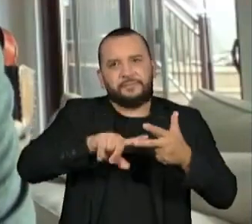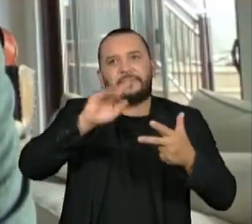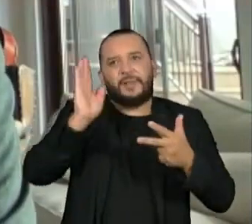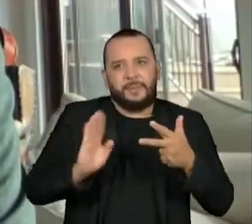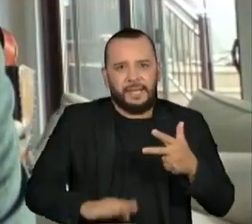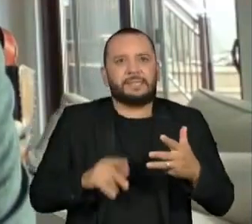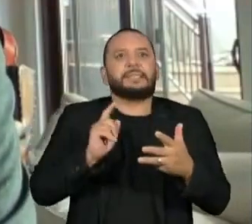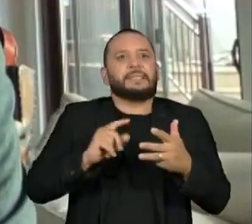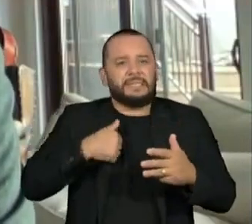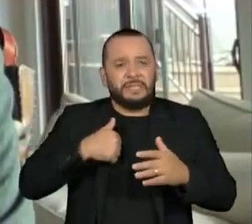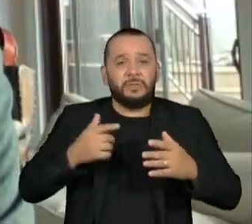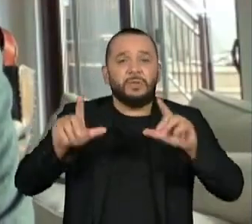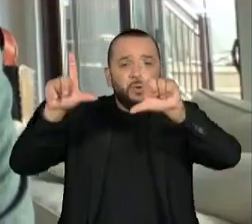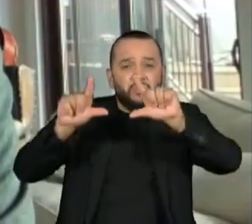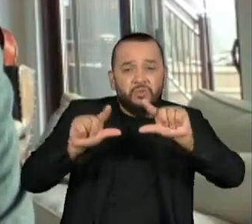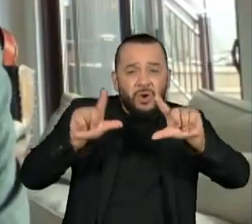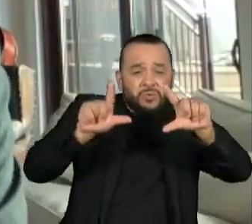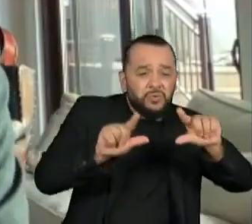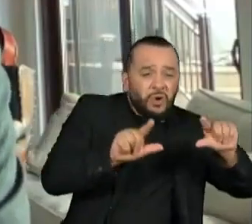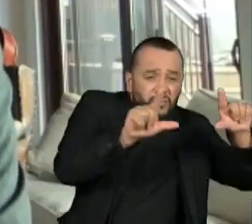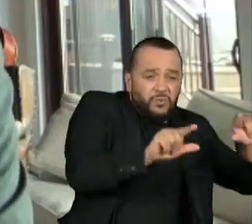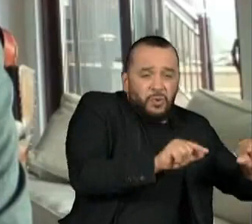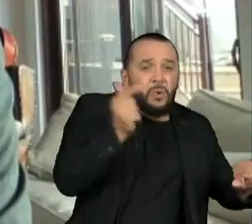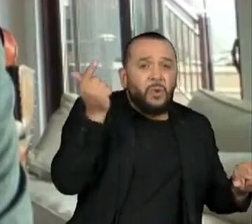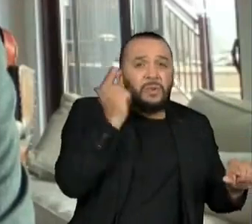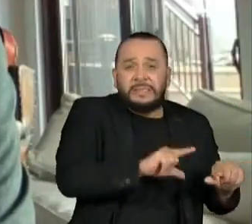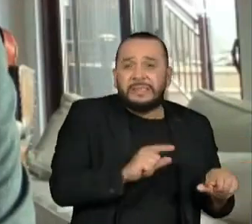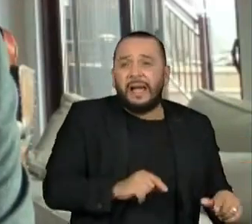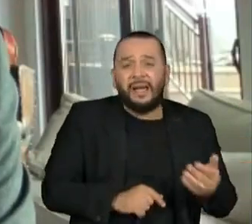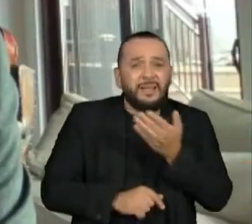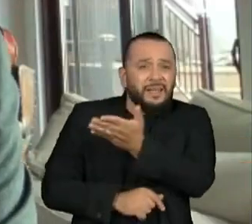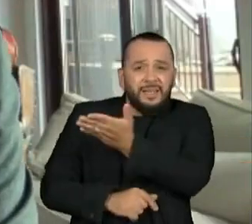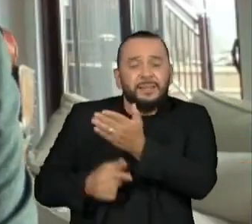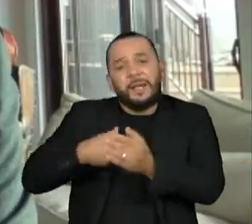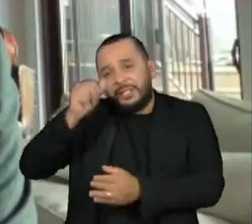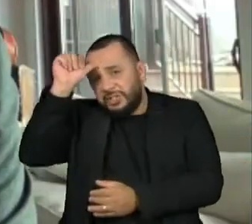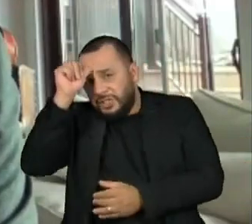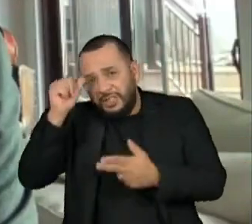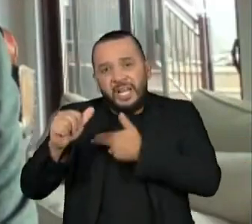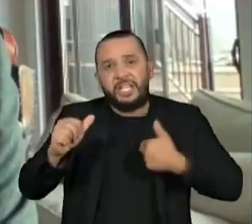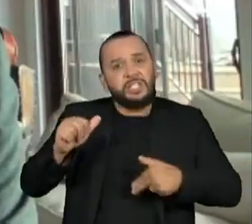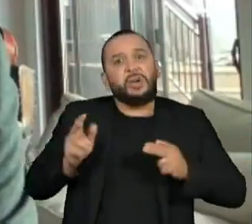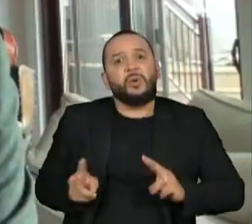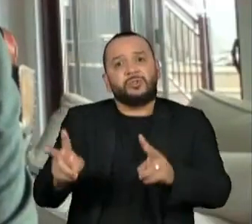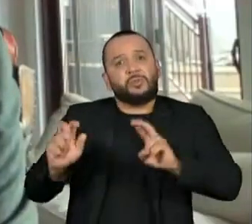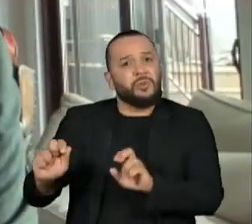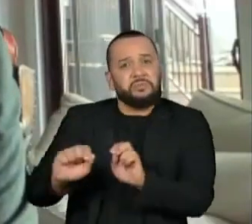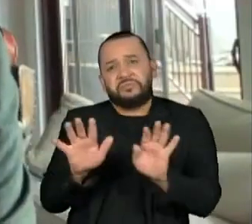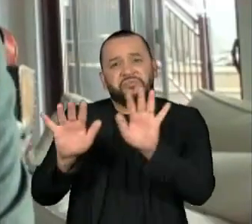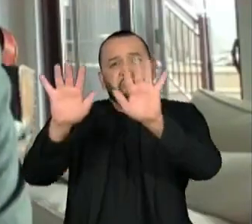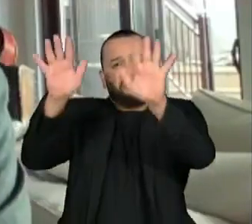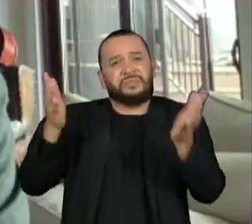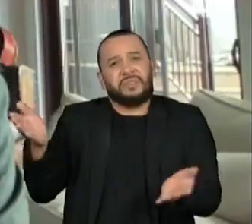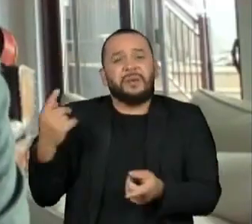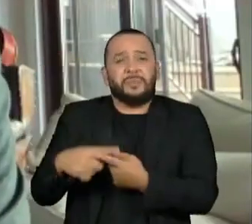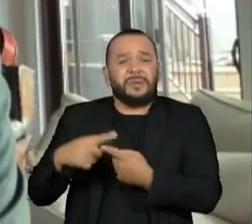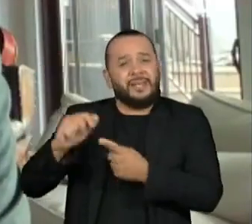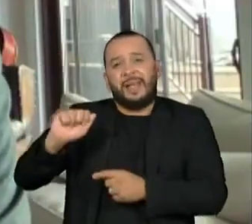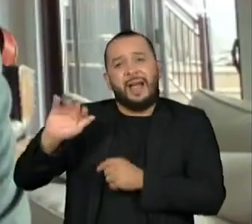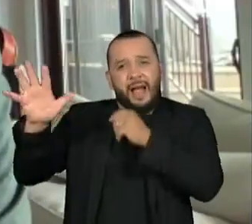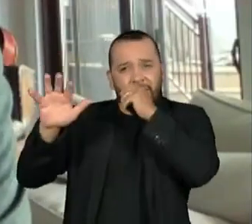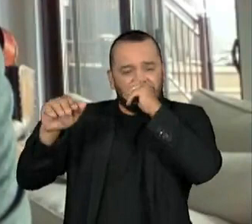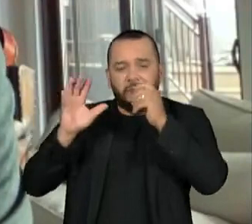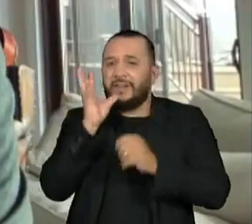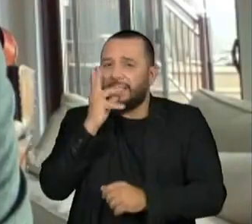Brazilians to reduce emissions will not really alter the global trajectory because the Asian